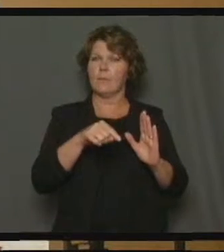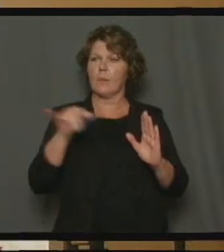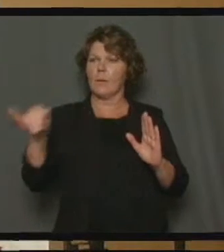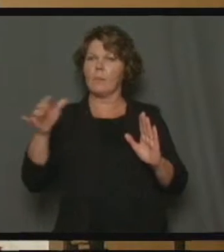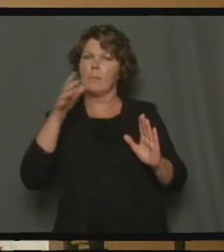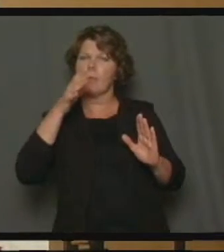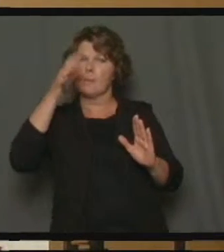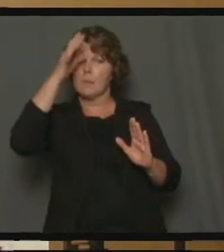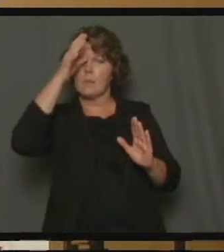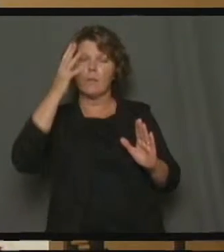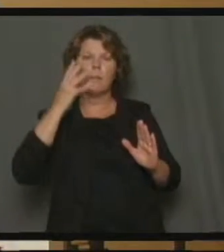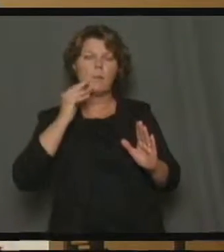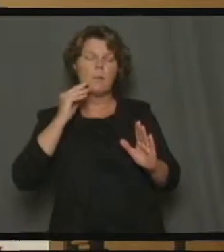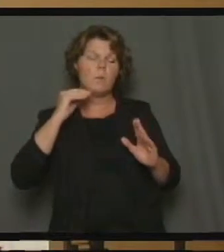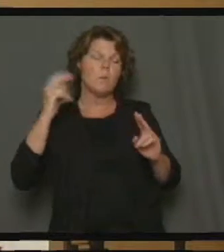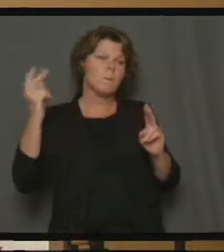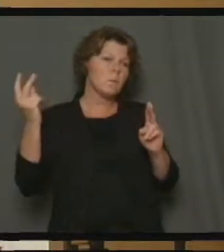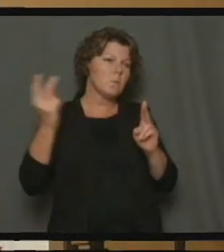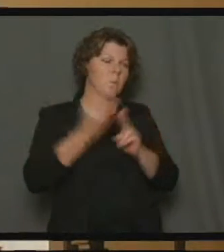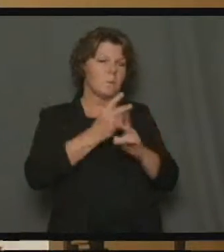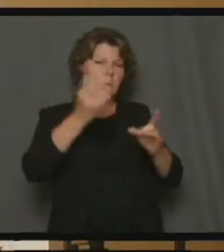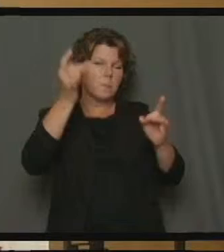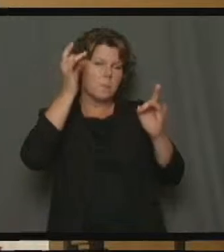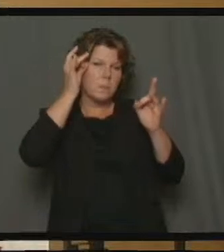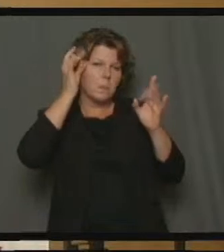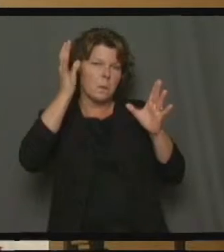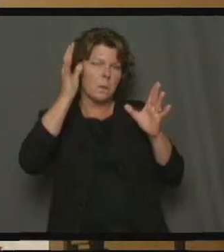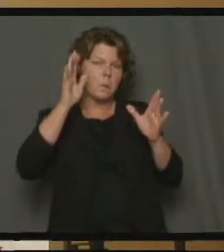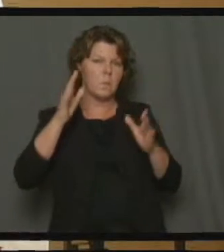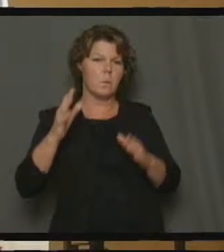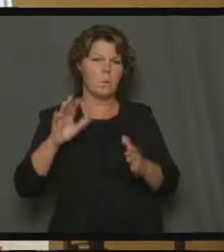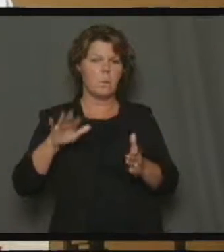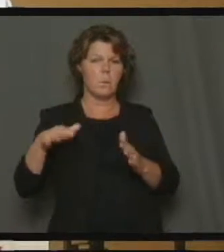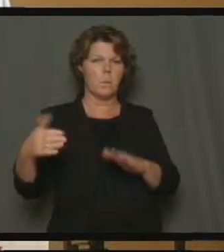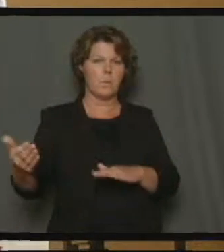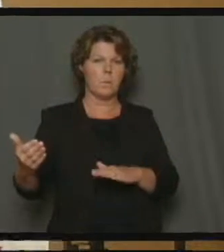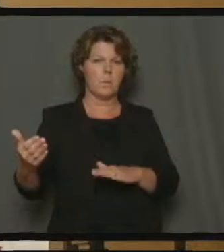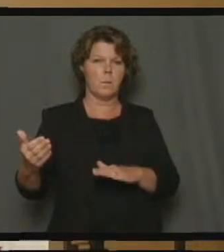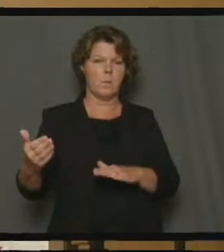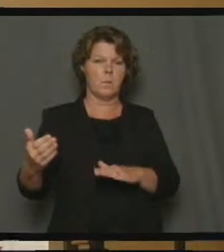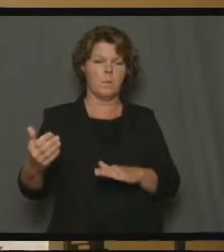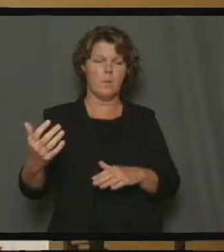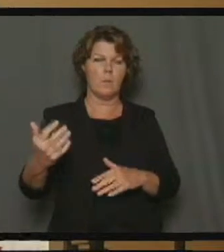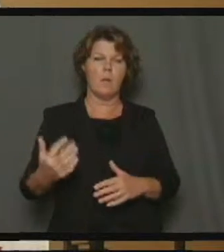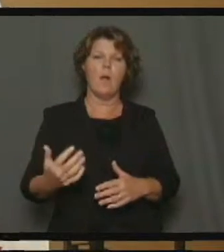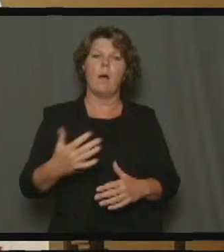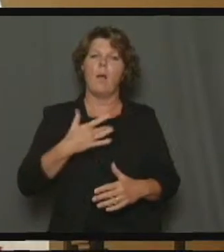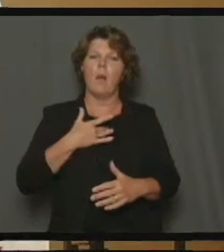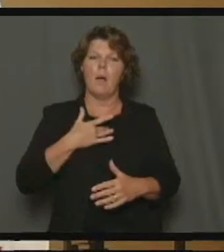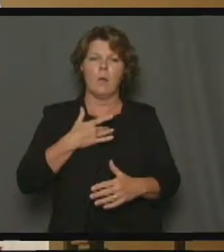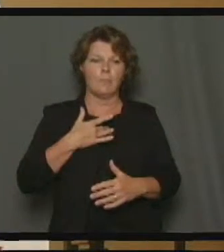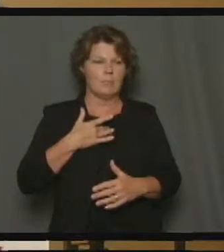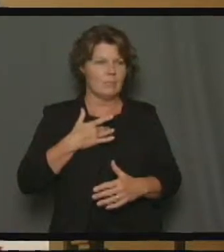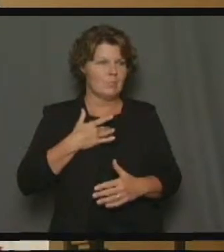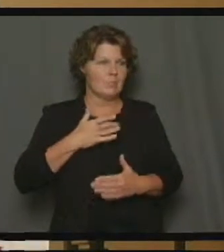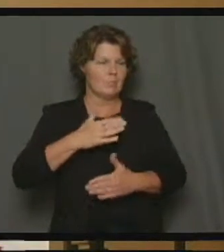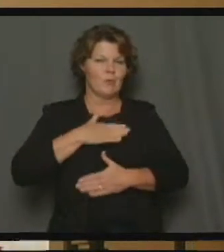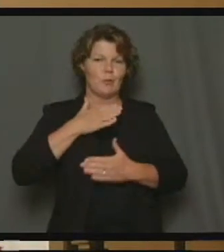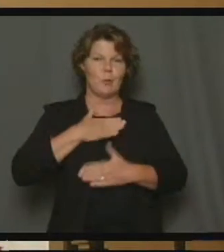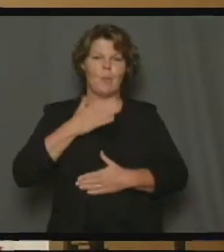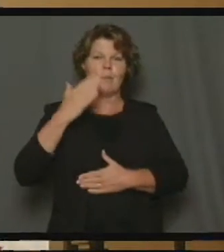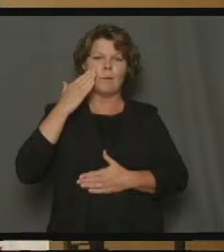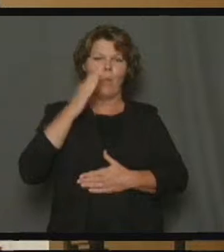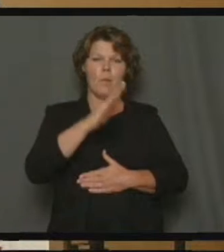parents had experienced the ultimate horror of death and the overwhelming joy of receiving their daughter back from the